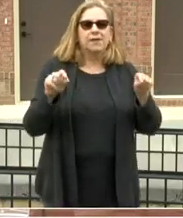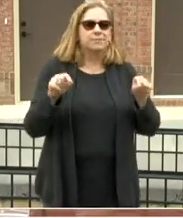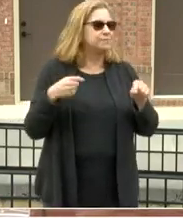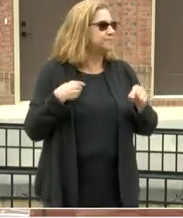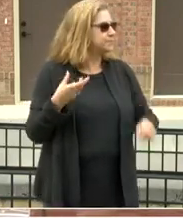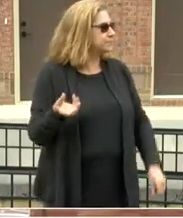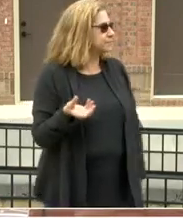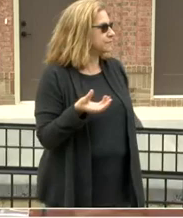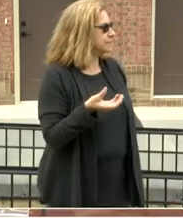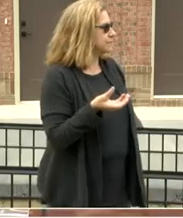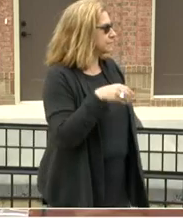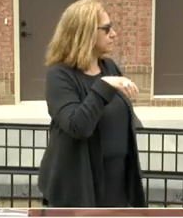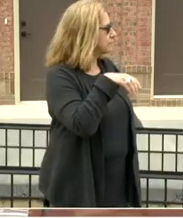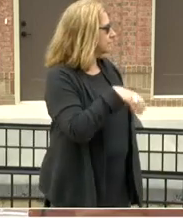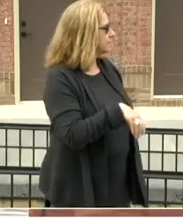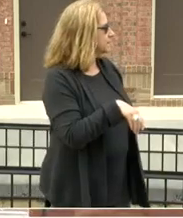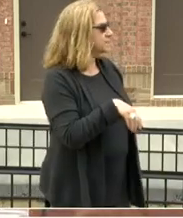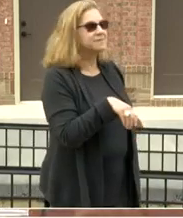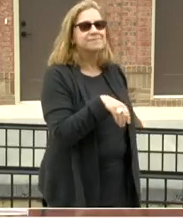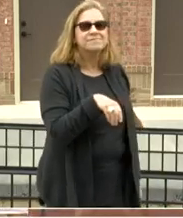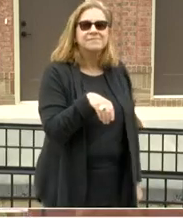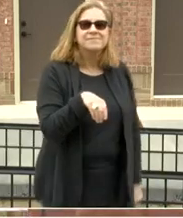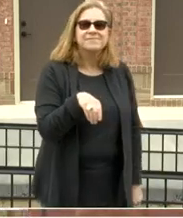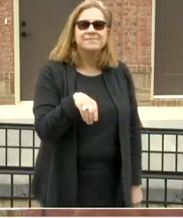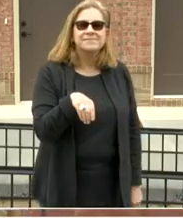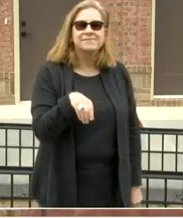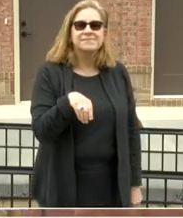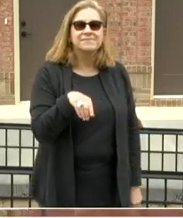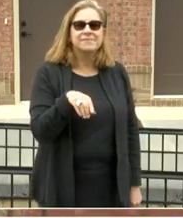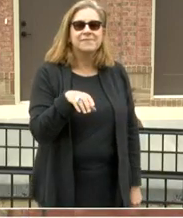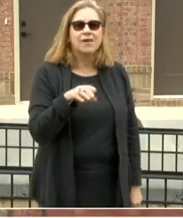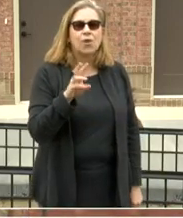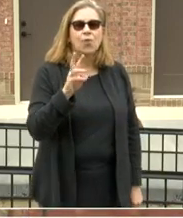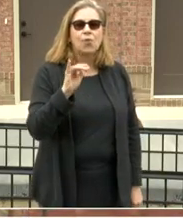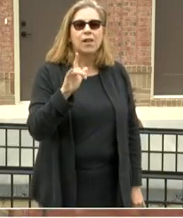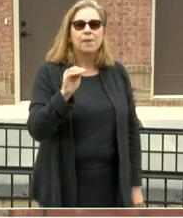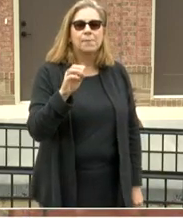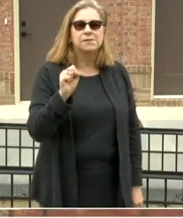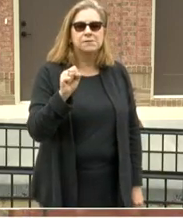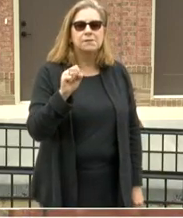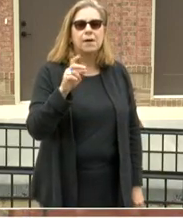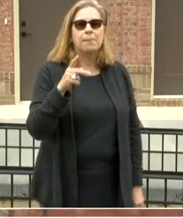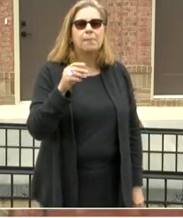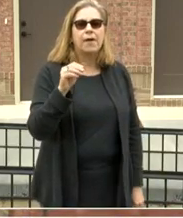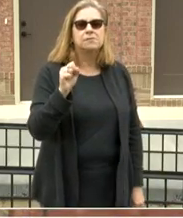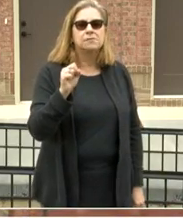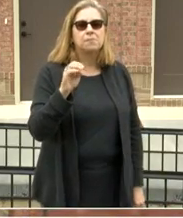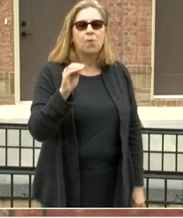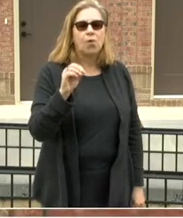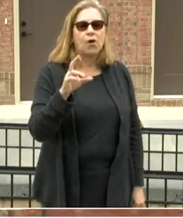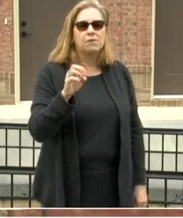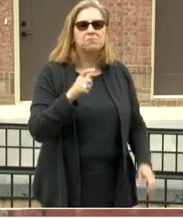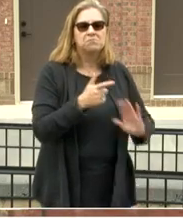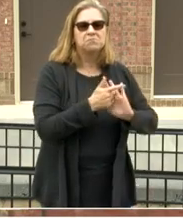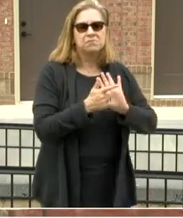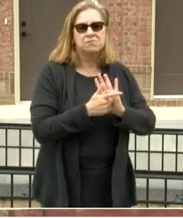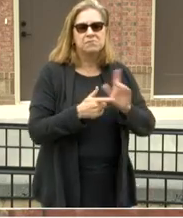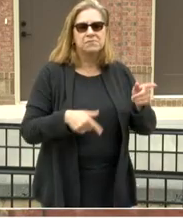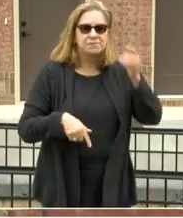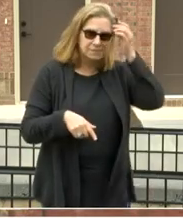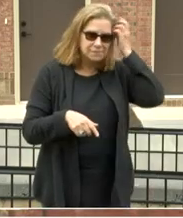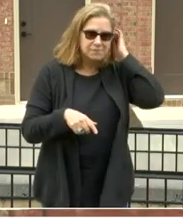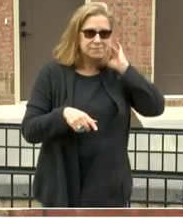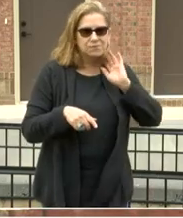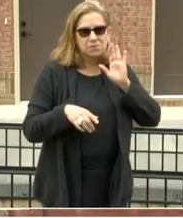to talk a little bit more about these townhomes and what else we have going on this campus. And we're all going to hold him